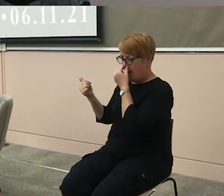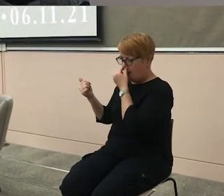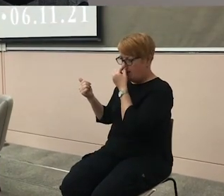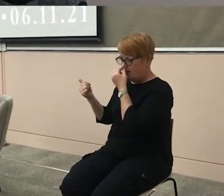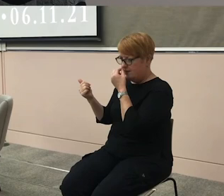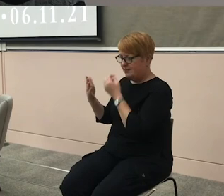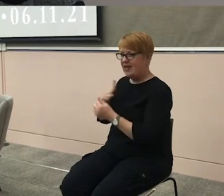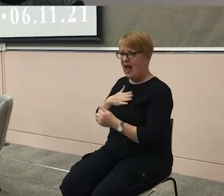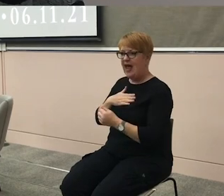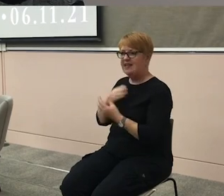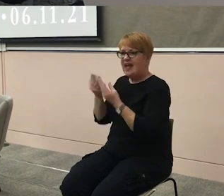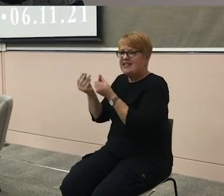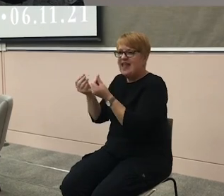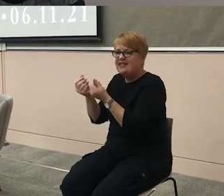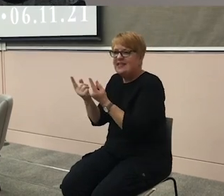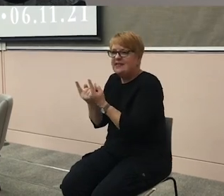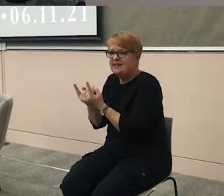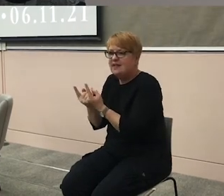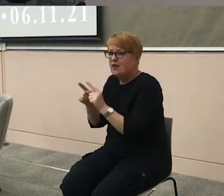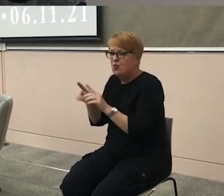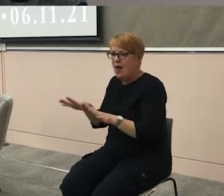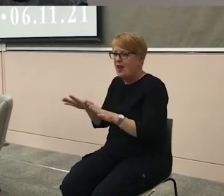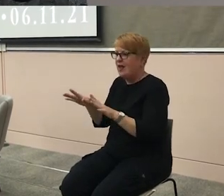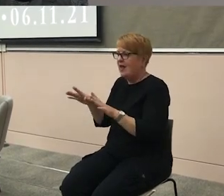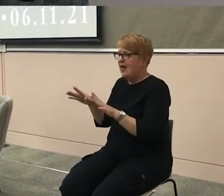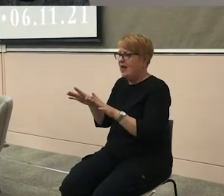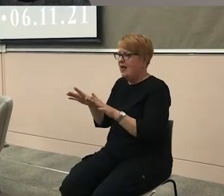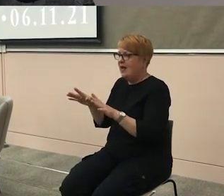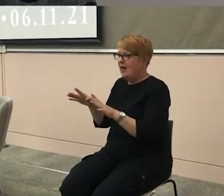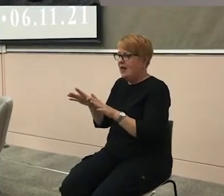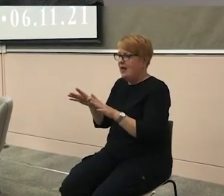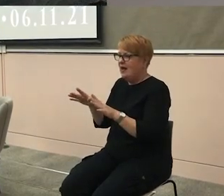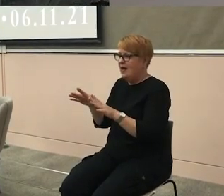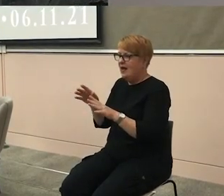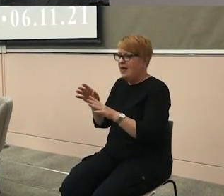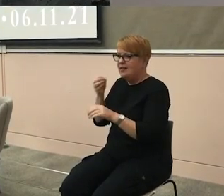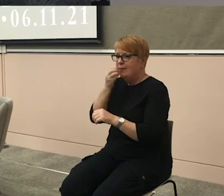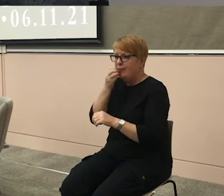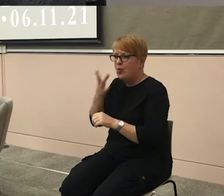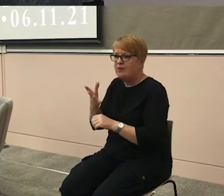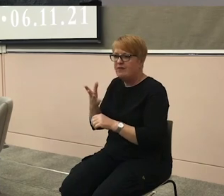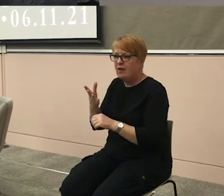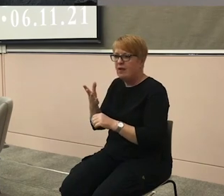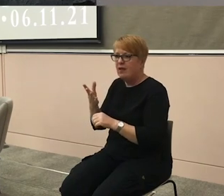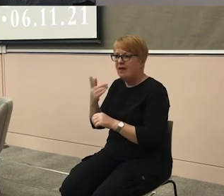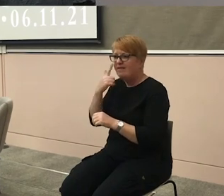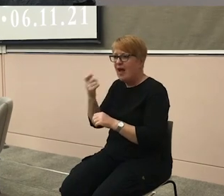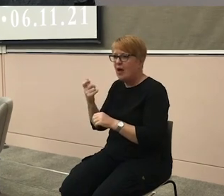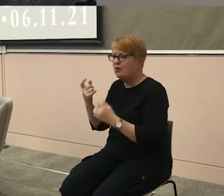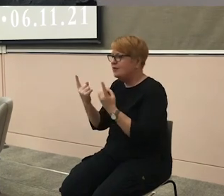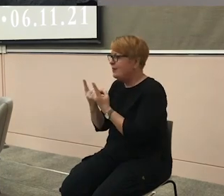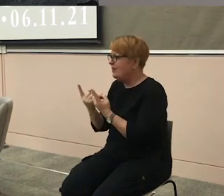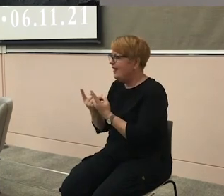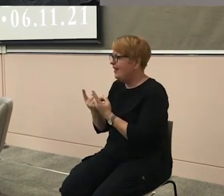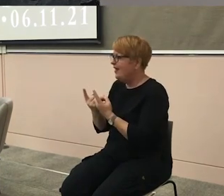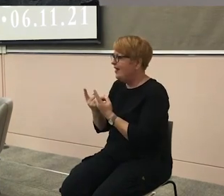well, because it's like a way in, and it's something that's, the shots are just beautiful, I've been fangirling before about them. And